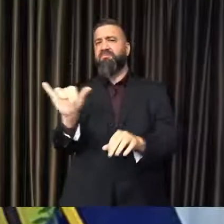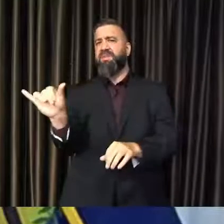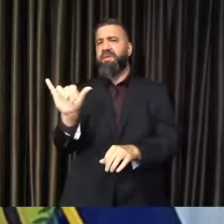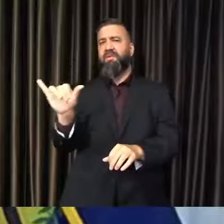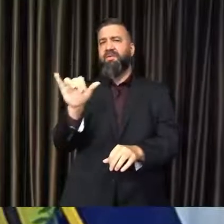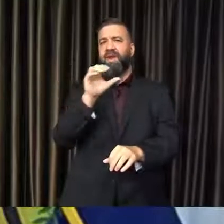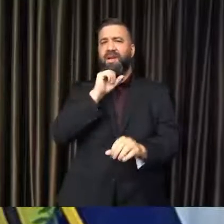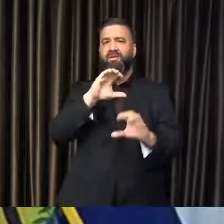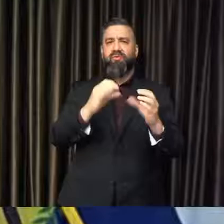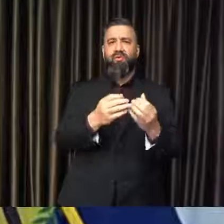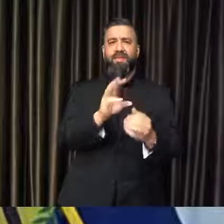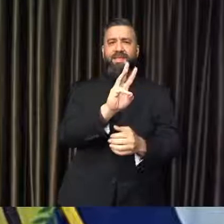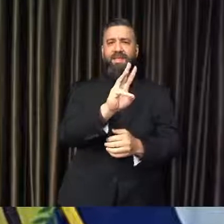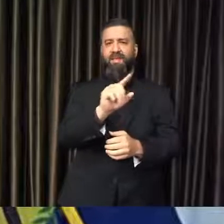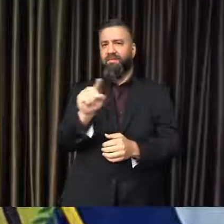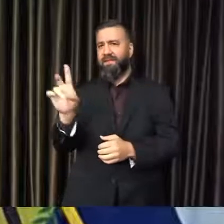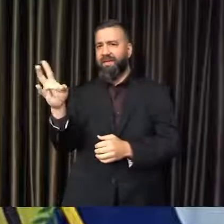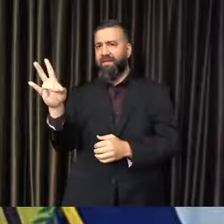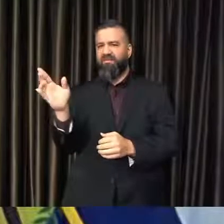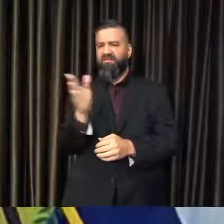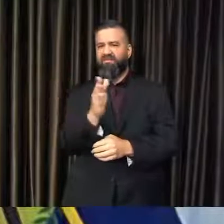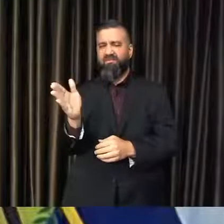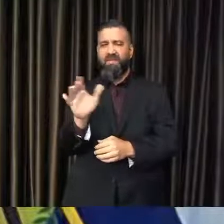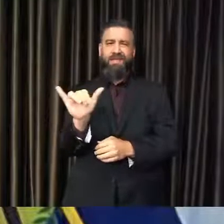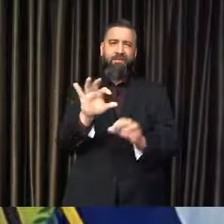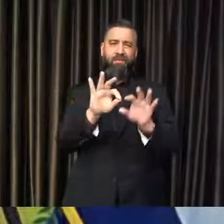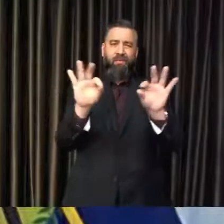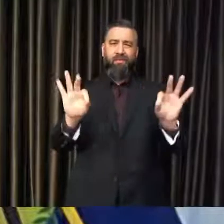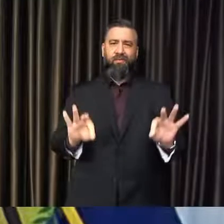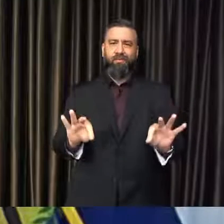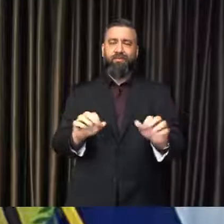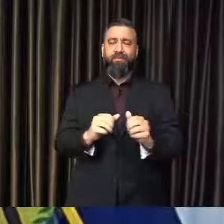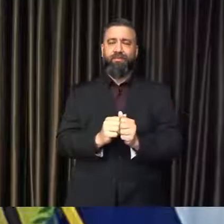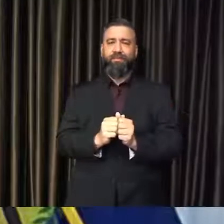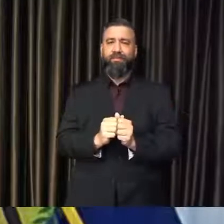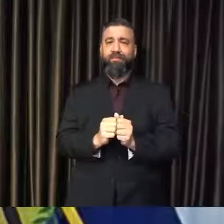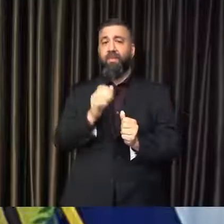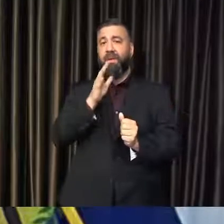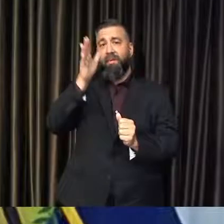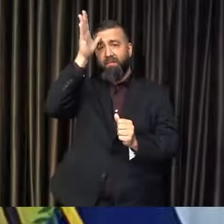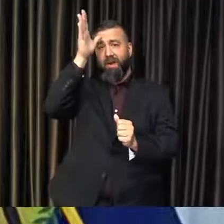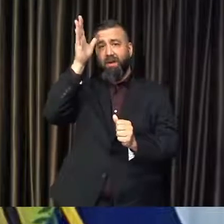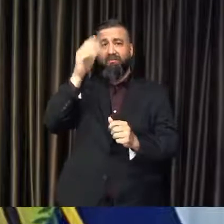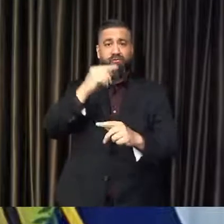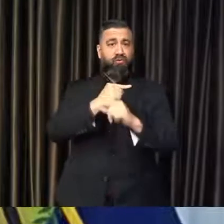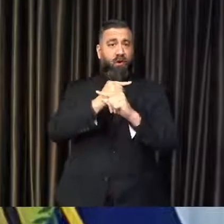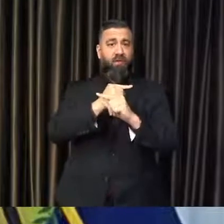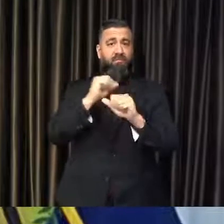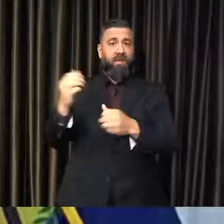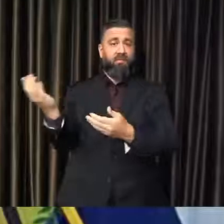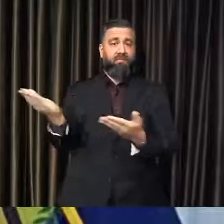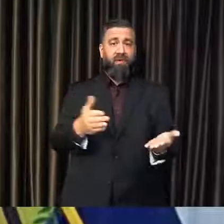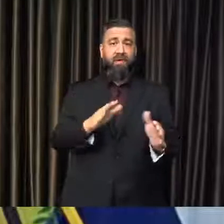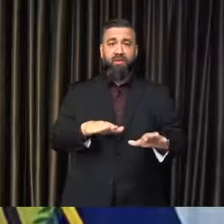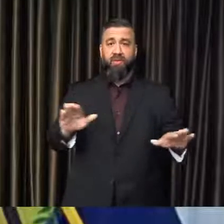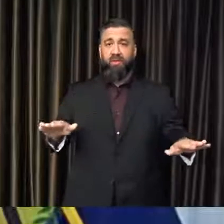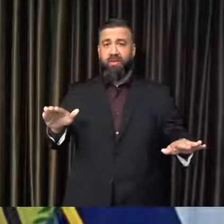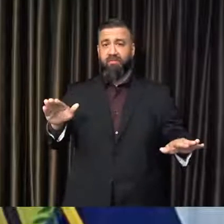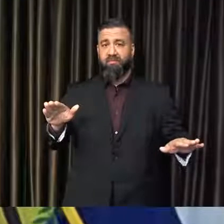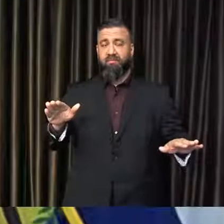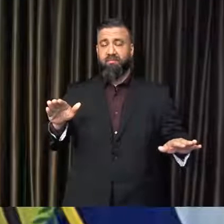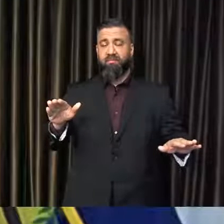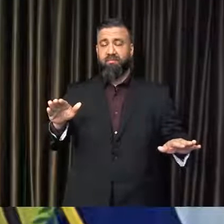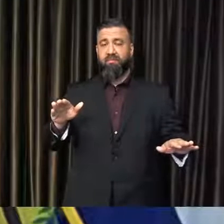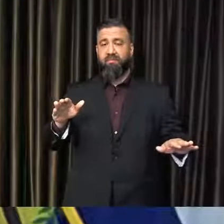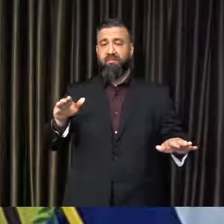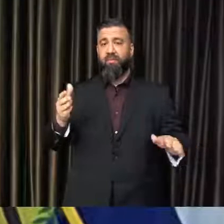and 17-year-olds. A parent or guardian can bring their child in for a vaccination appointment, or they can sign the form